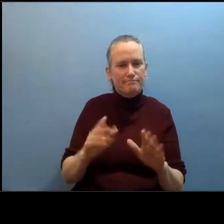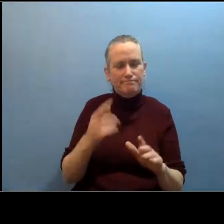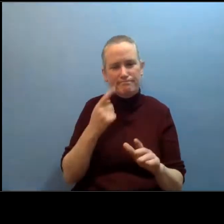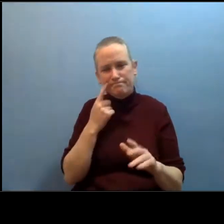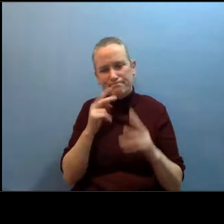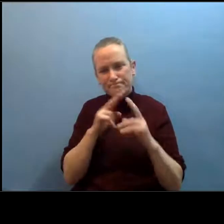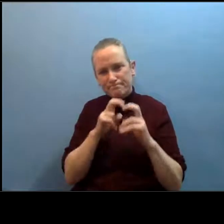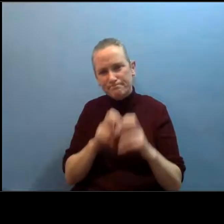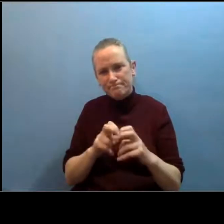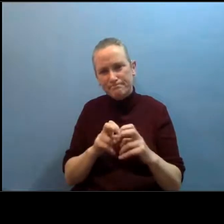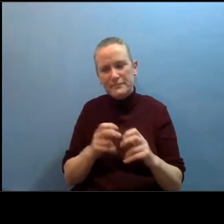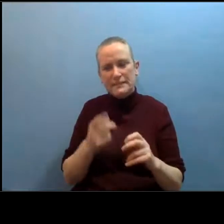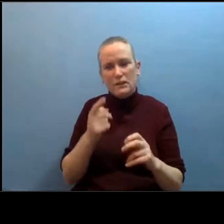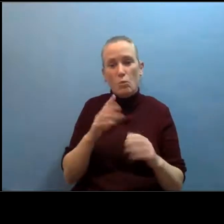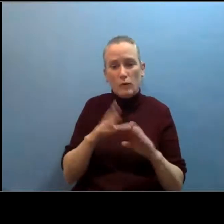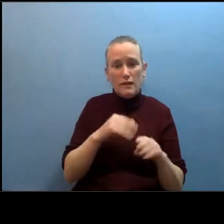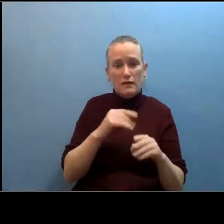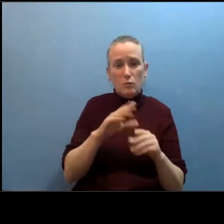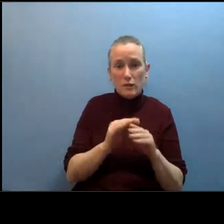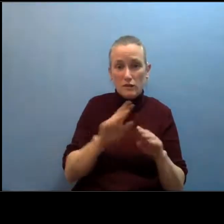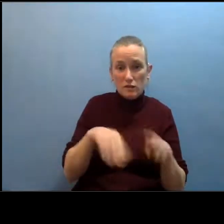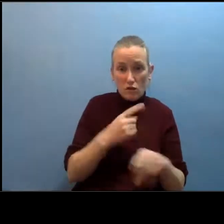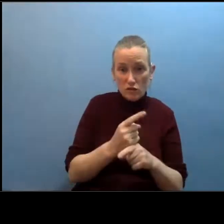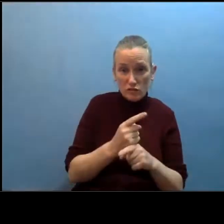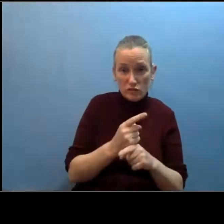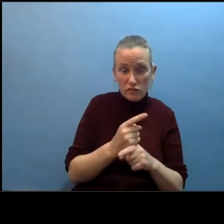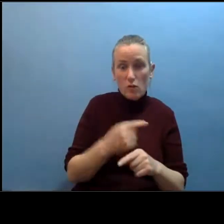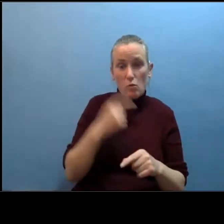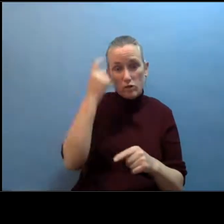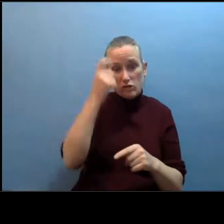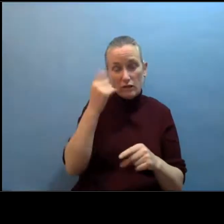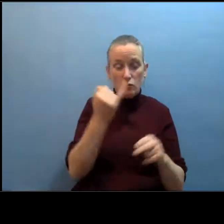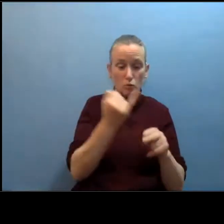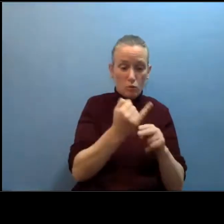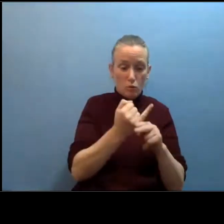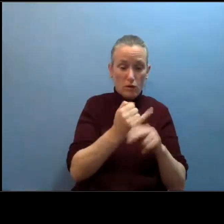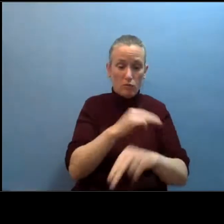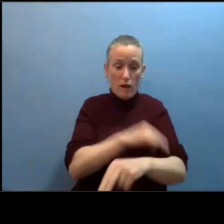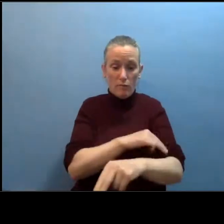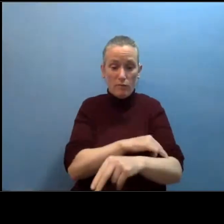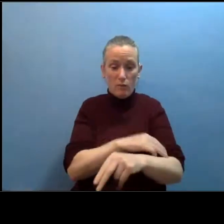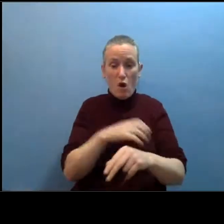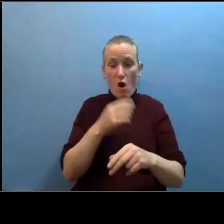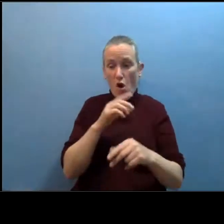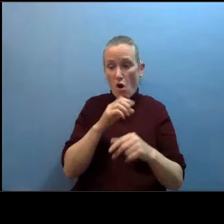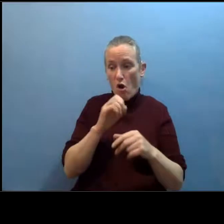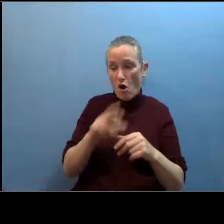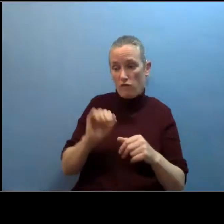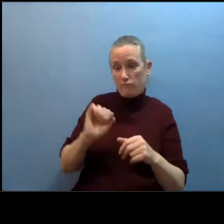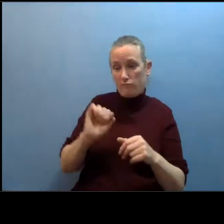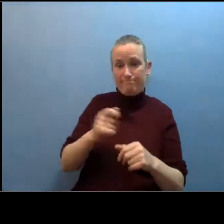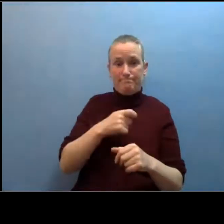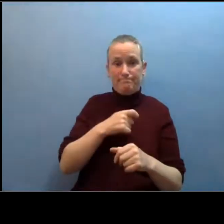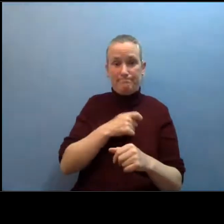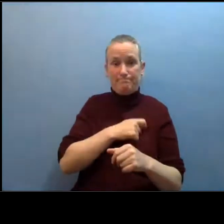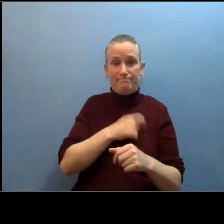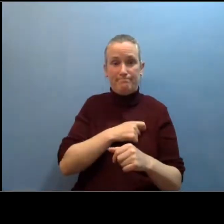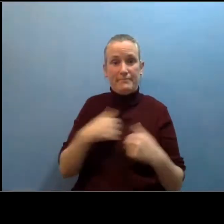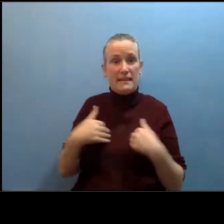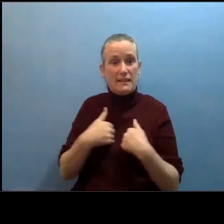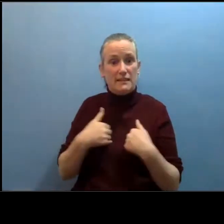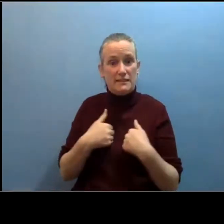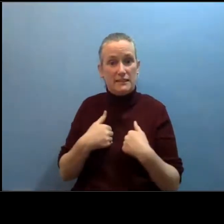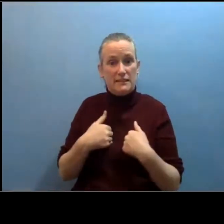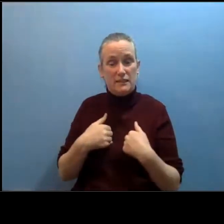you can, with your daughter, is it school is the issue or is it anxiety in general is the issue? So maybe, does she